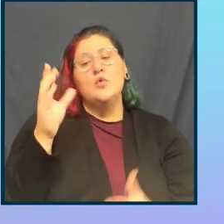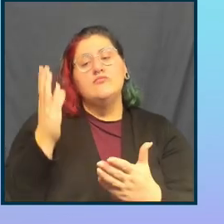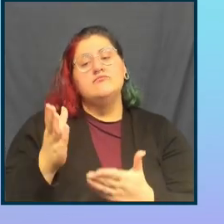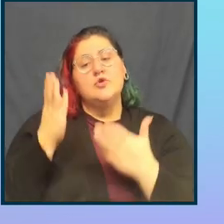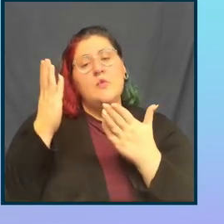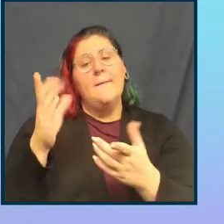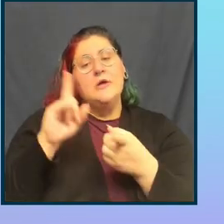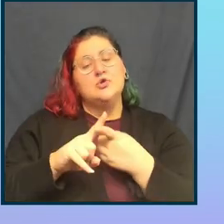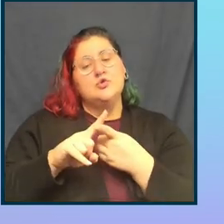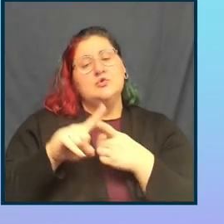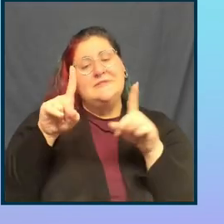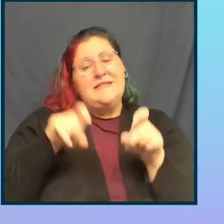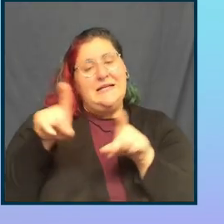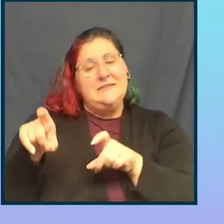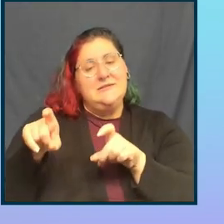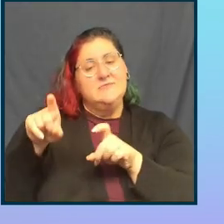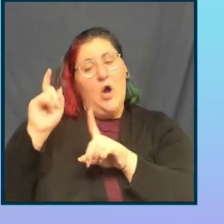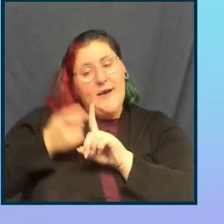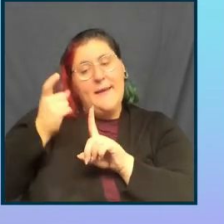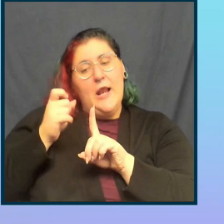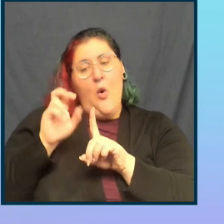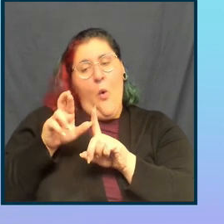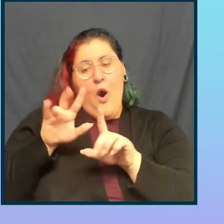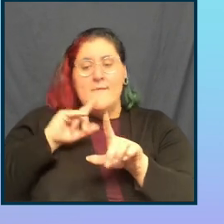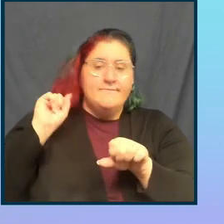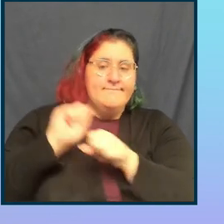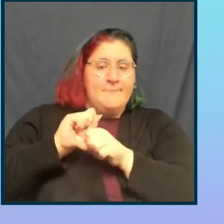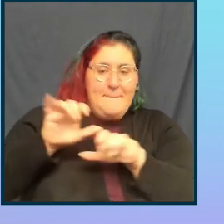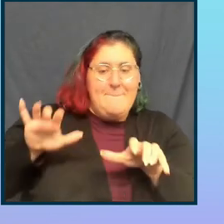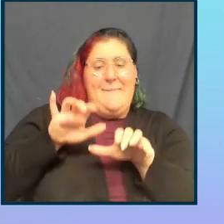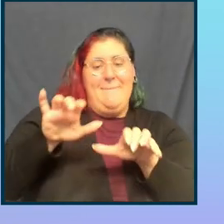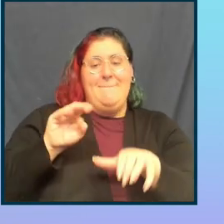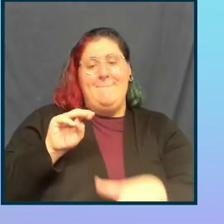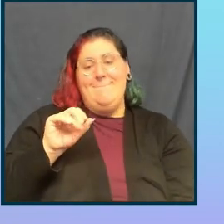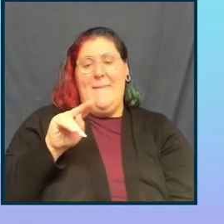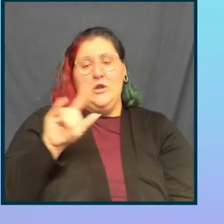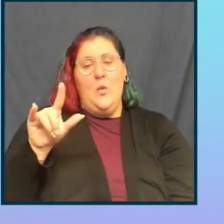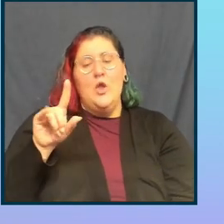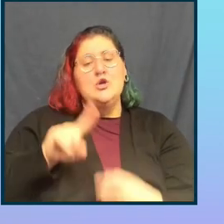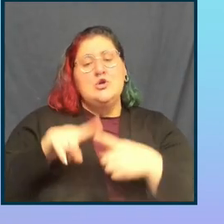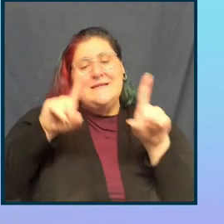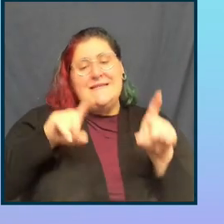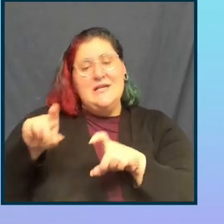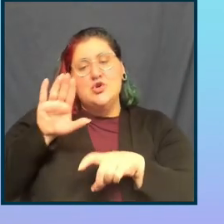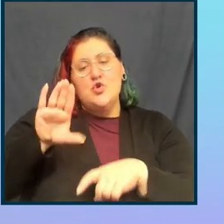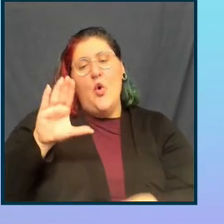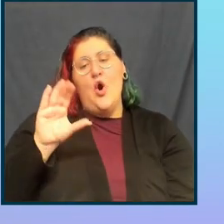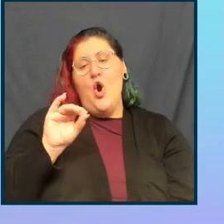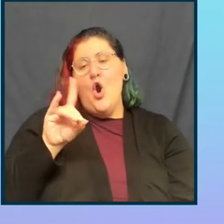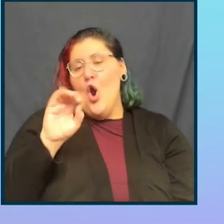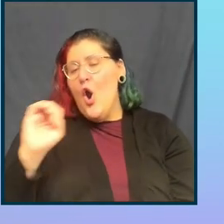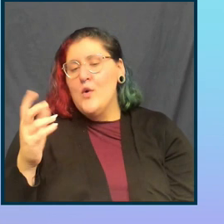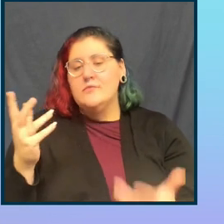automated or manual, to double check our code for semantic HTML? There's a wide variety of tools.